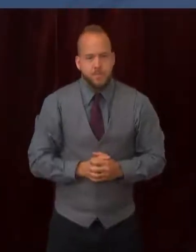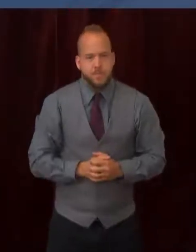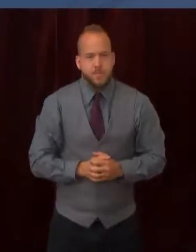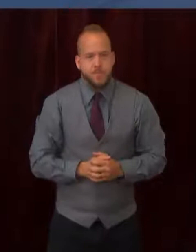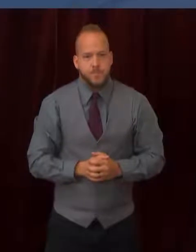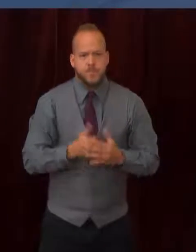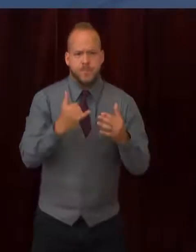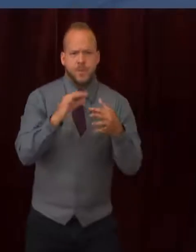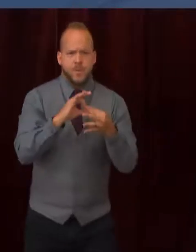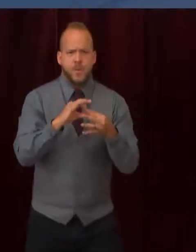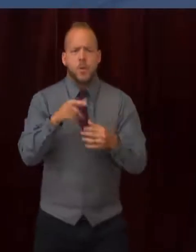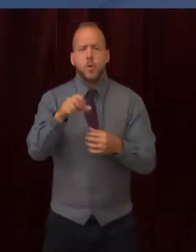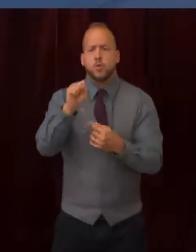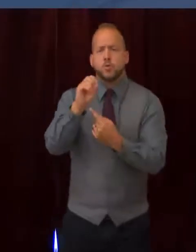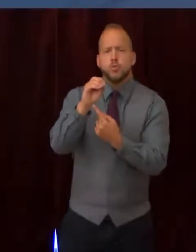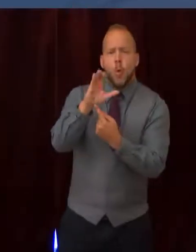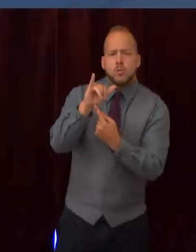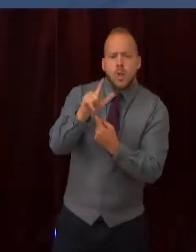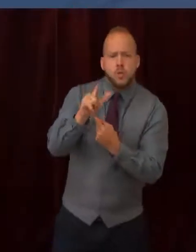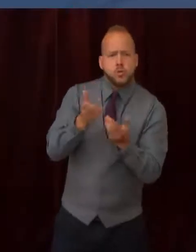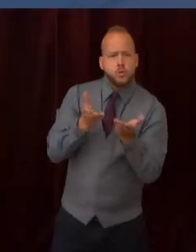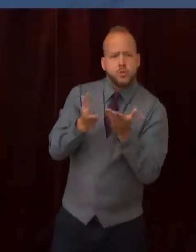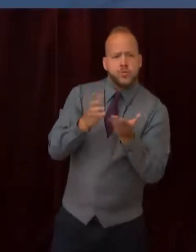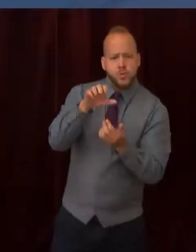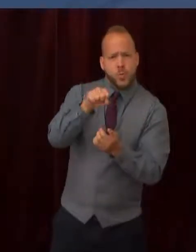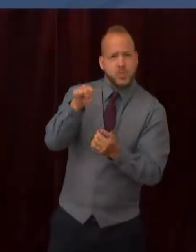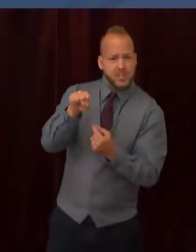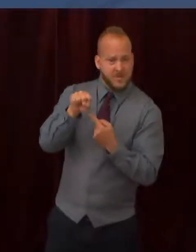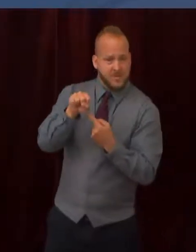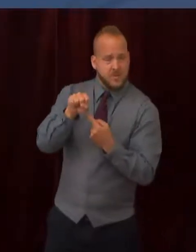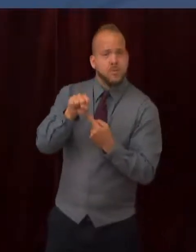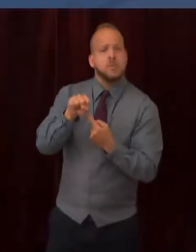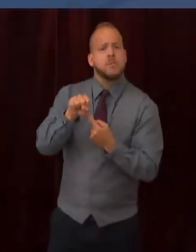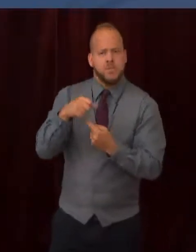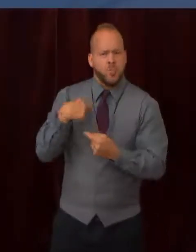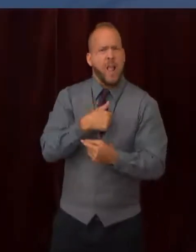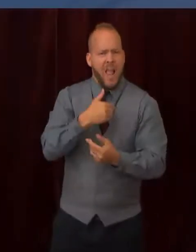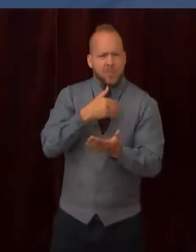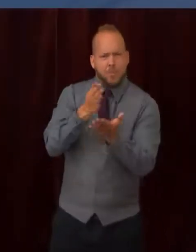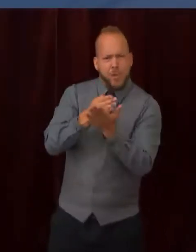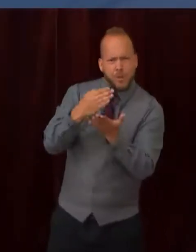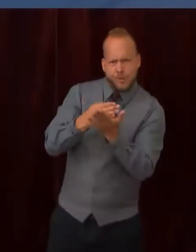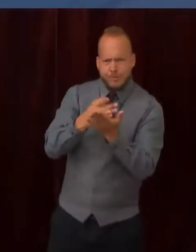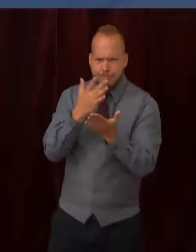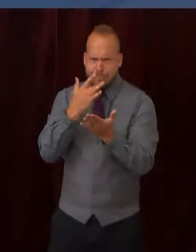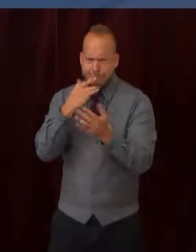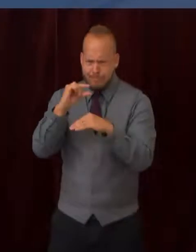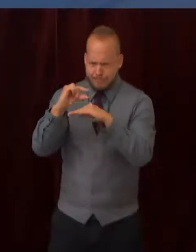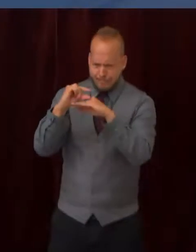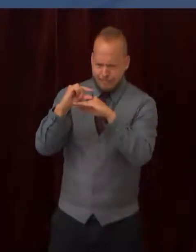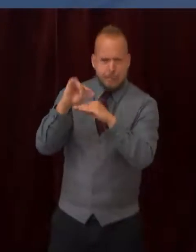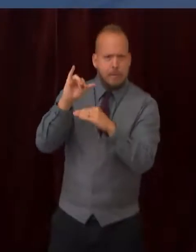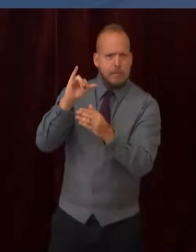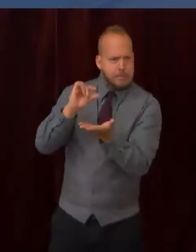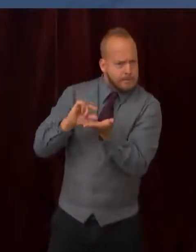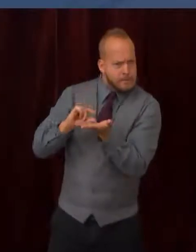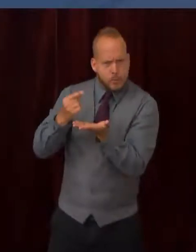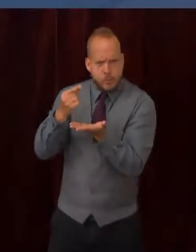need to be as effective as possible to maintain these vital services. And I'm going to look forward to the legislature having the courage to do